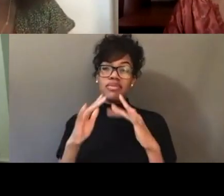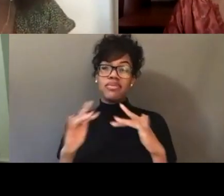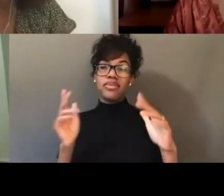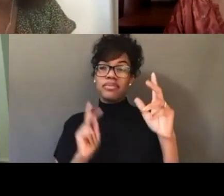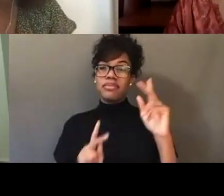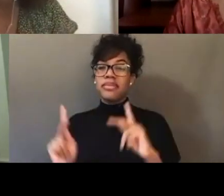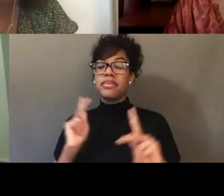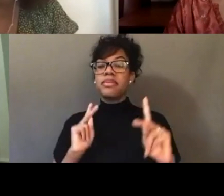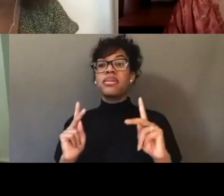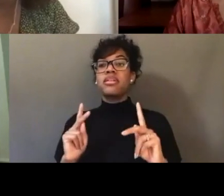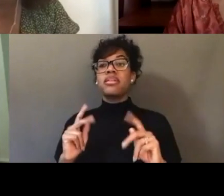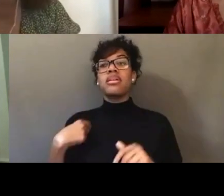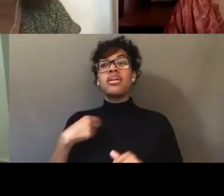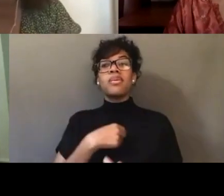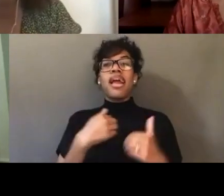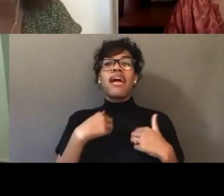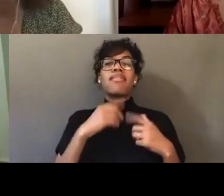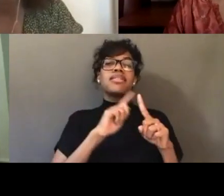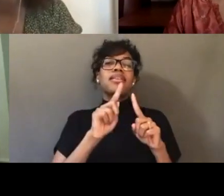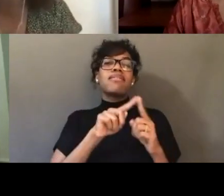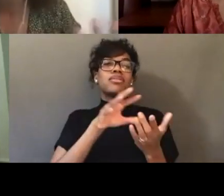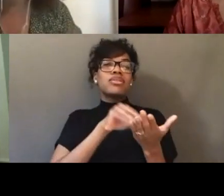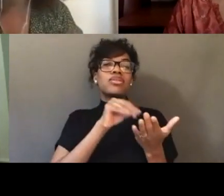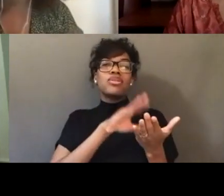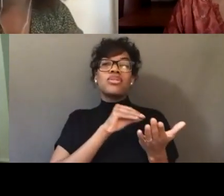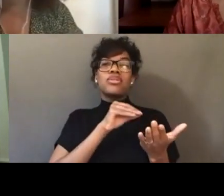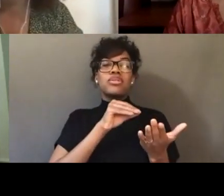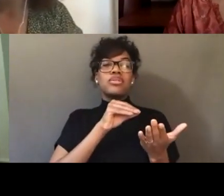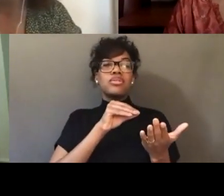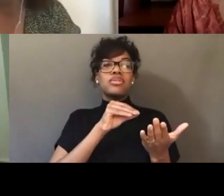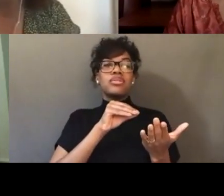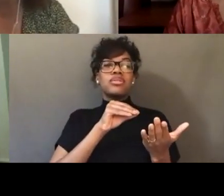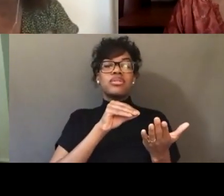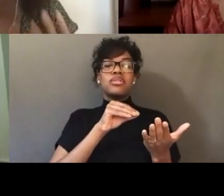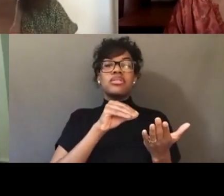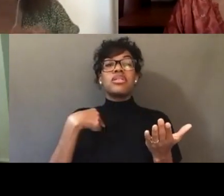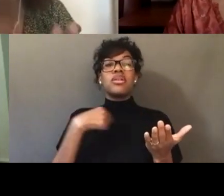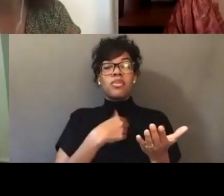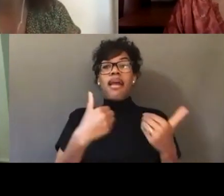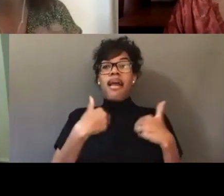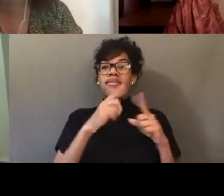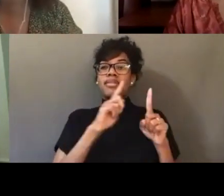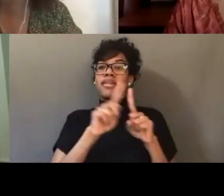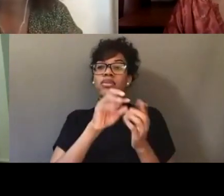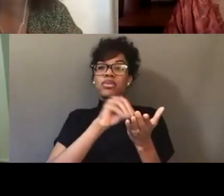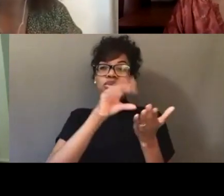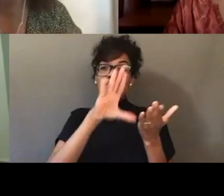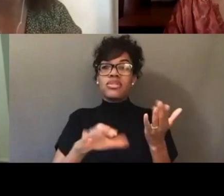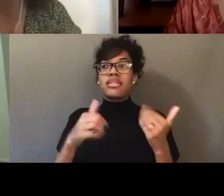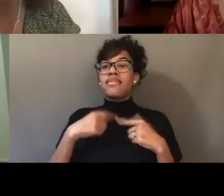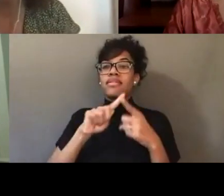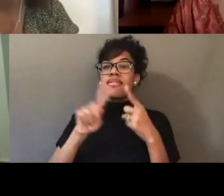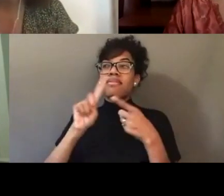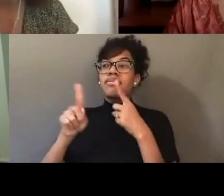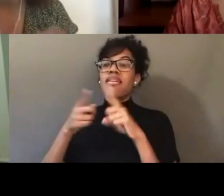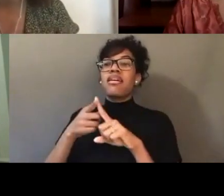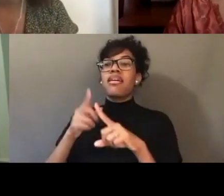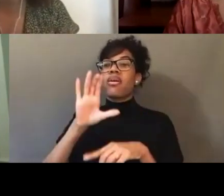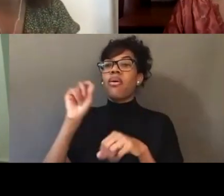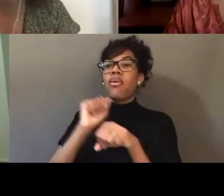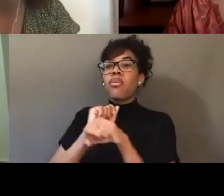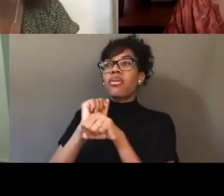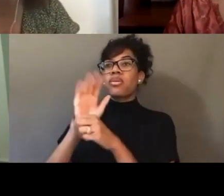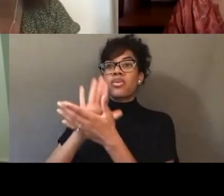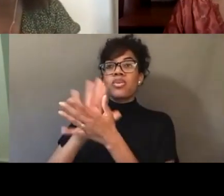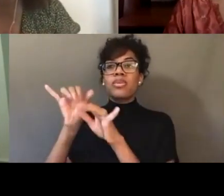the students that we've learned alongside, and the knowledge that we've gained. And so all of the stories that we've collected and the stories that others